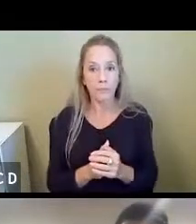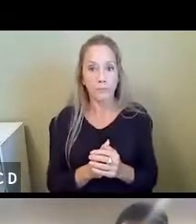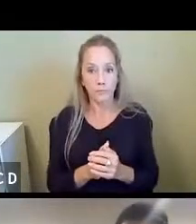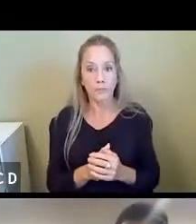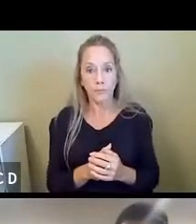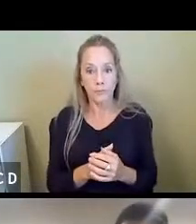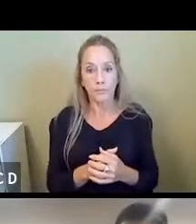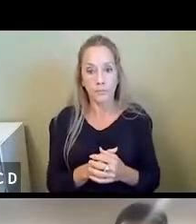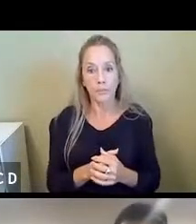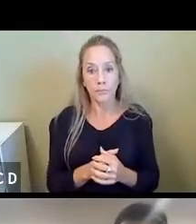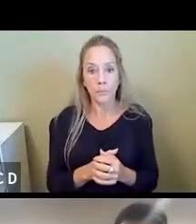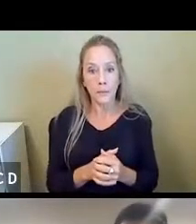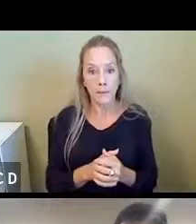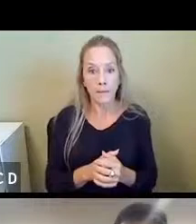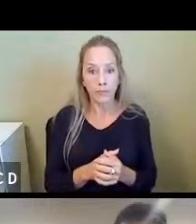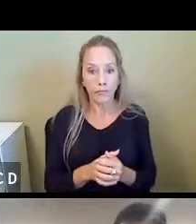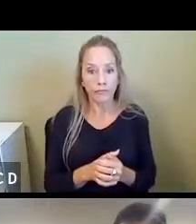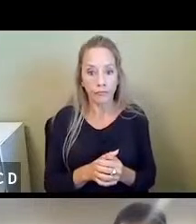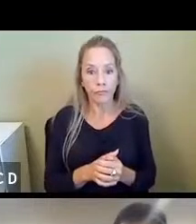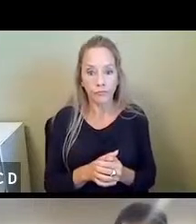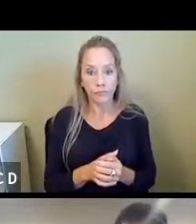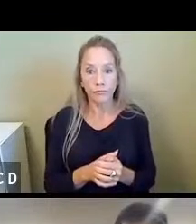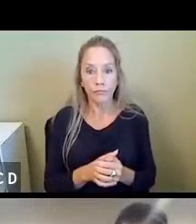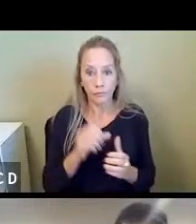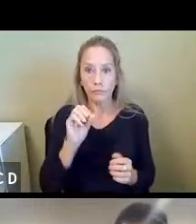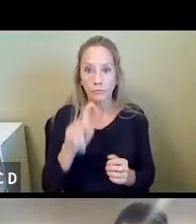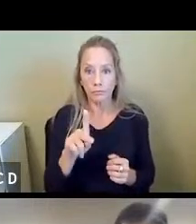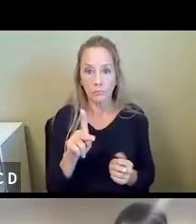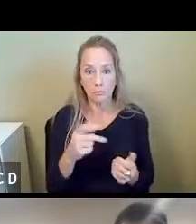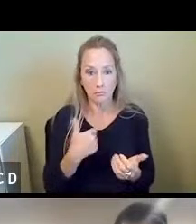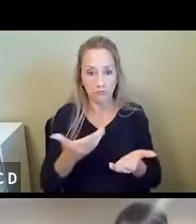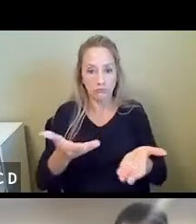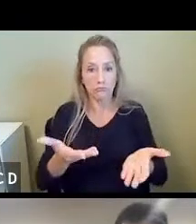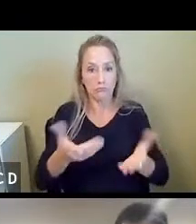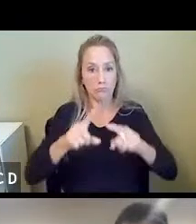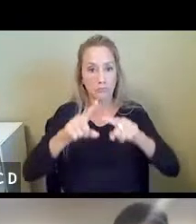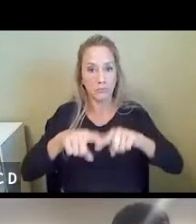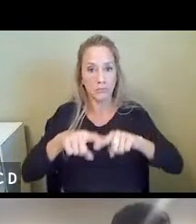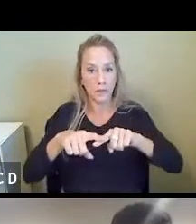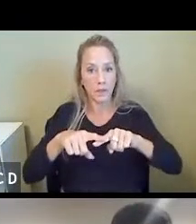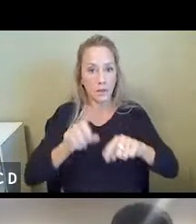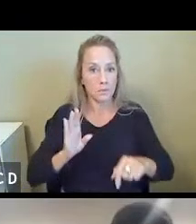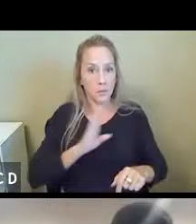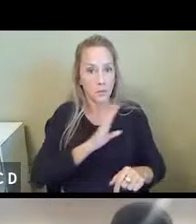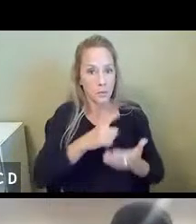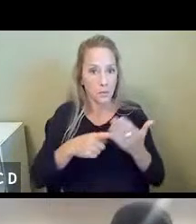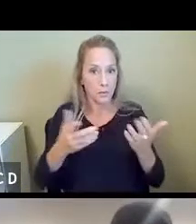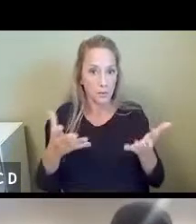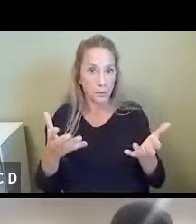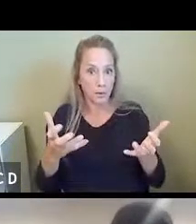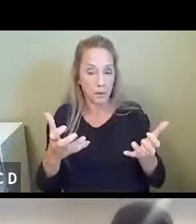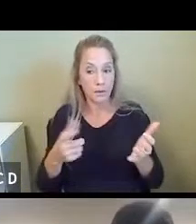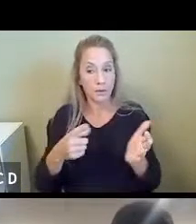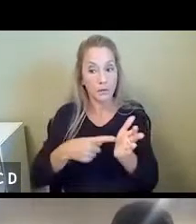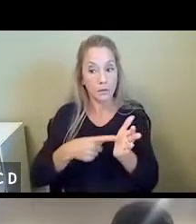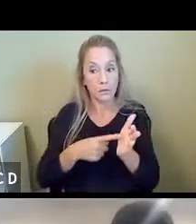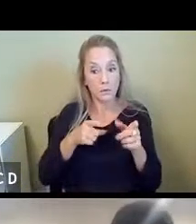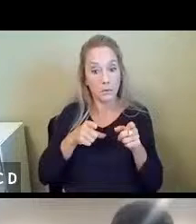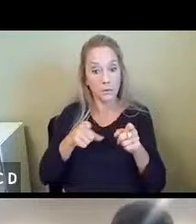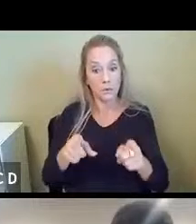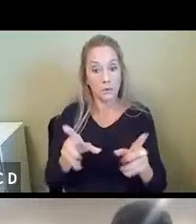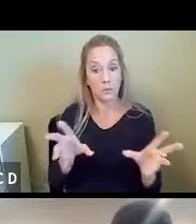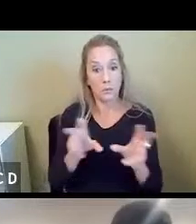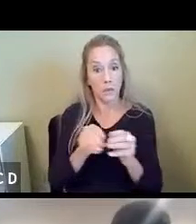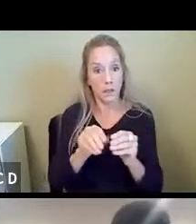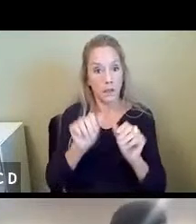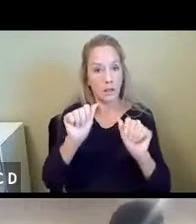at the will of the board, but one way we can do this, and sometimes in meetings, you can have a brief period